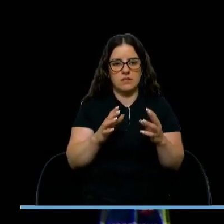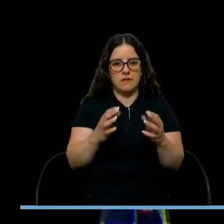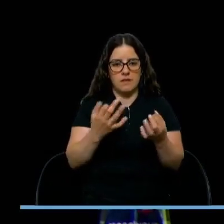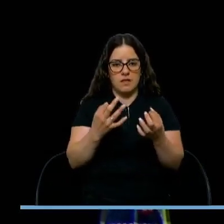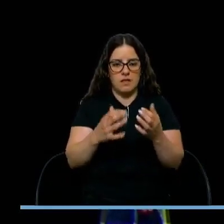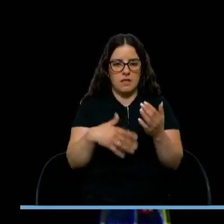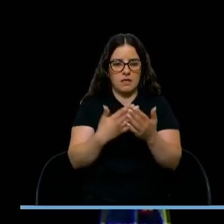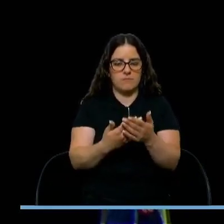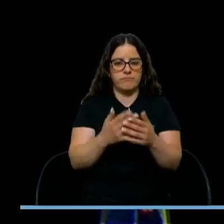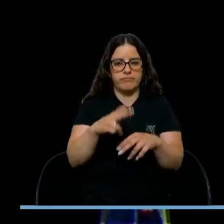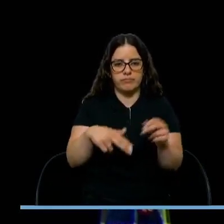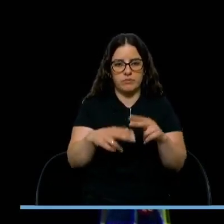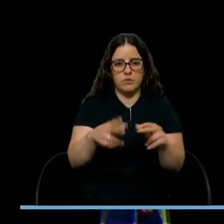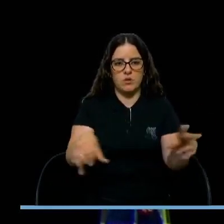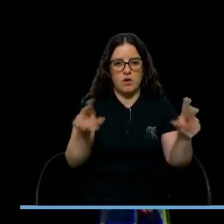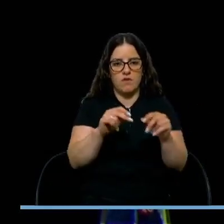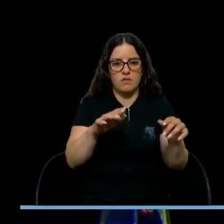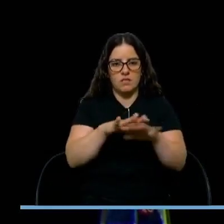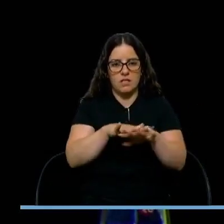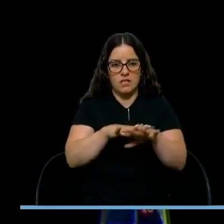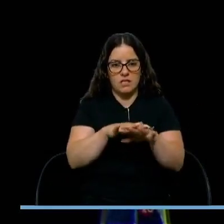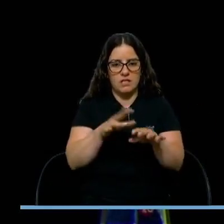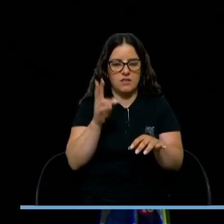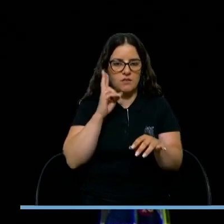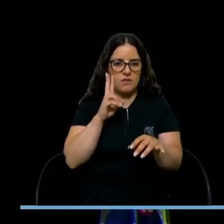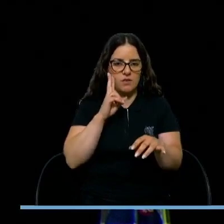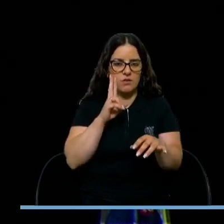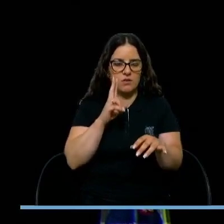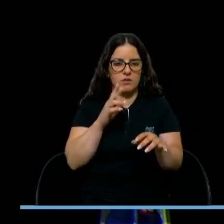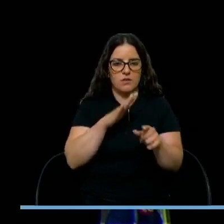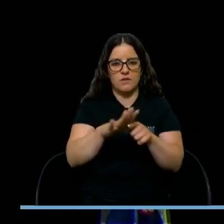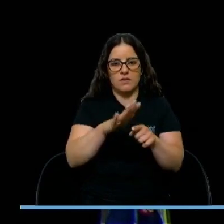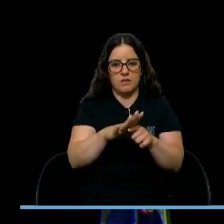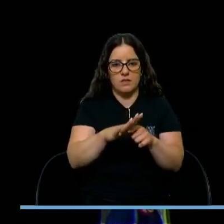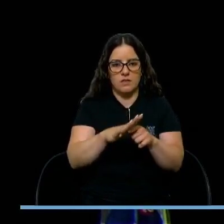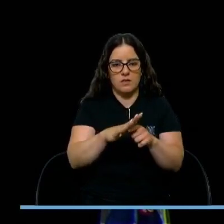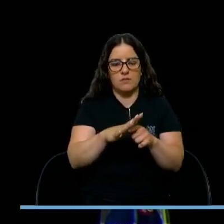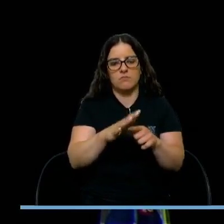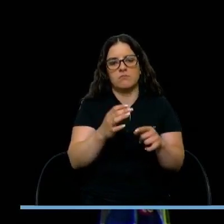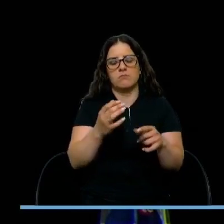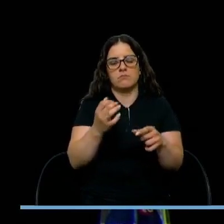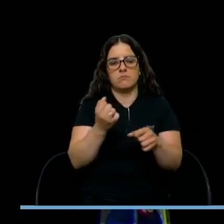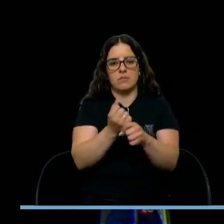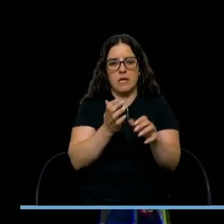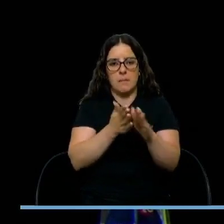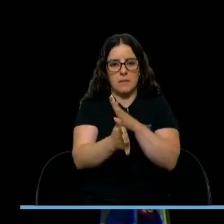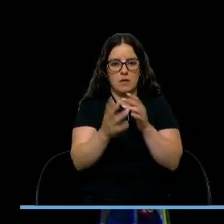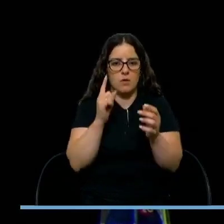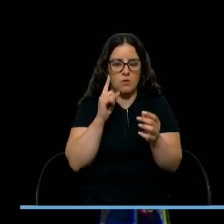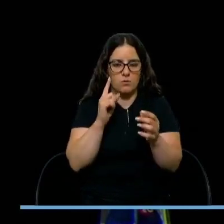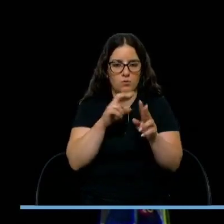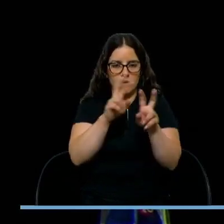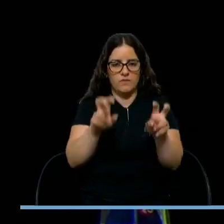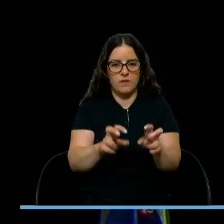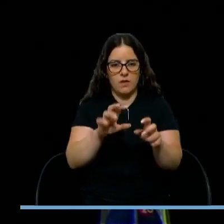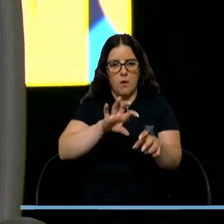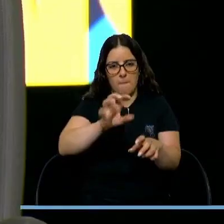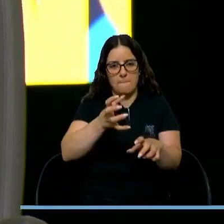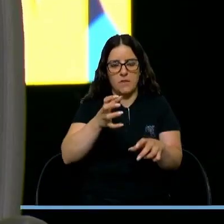to build new value chains, creating impact and creating skilled jobs in the